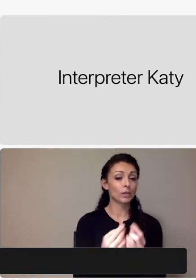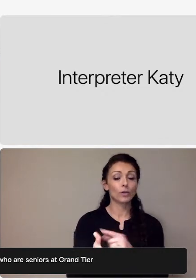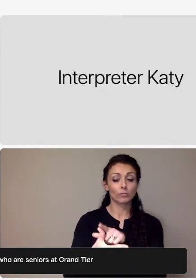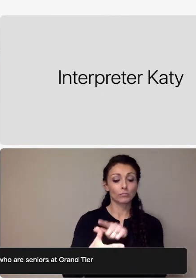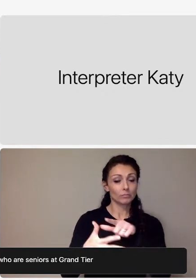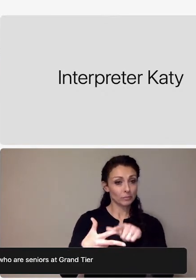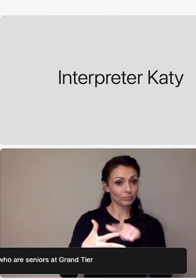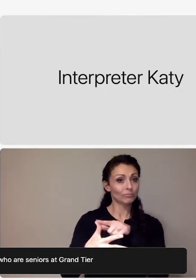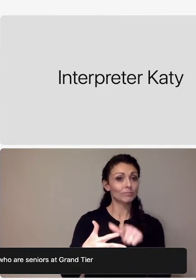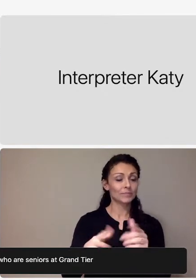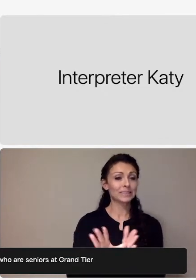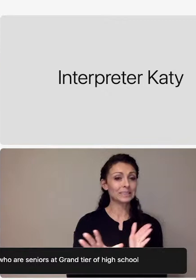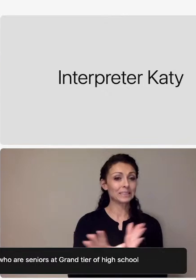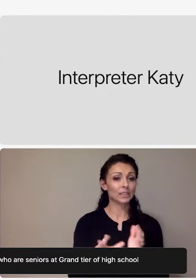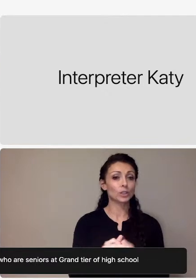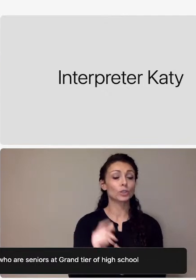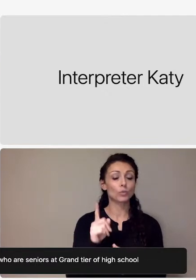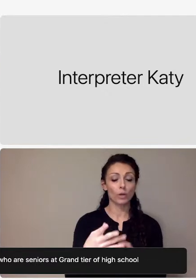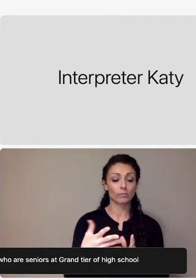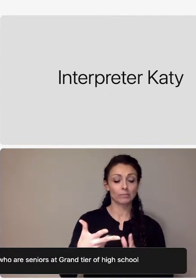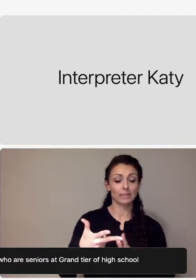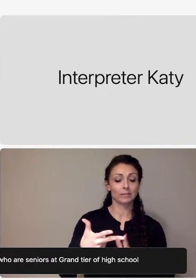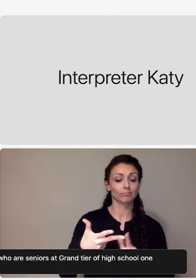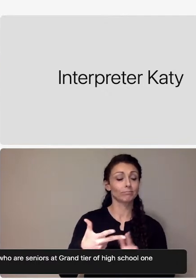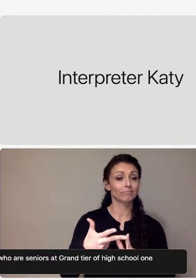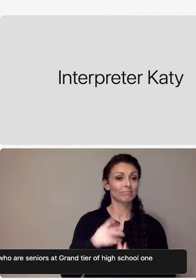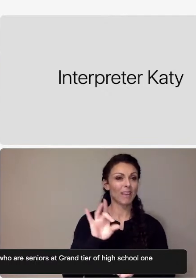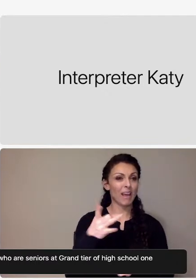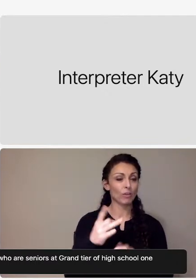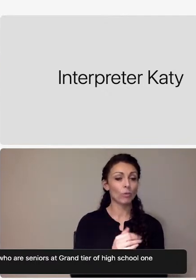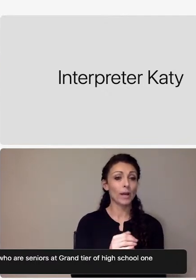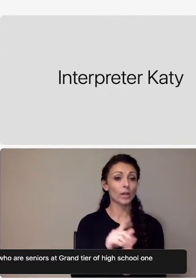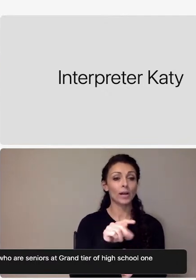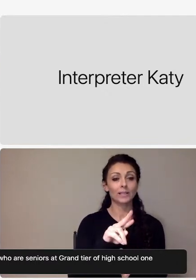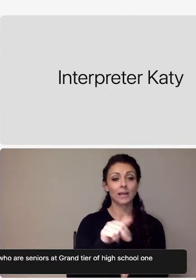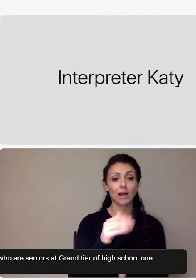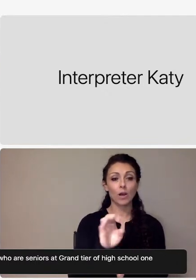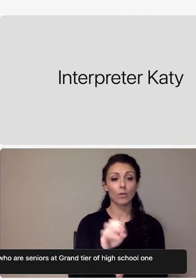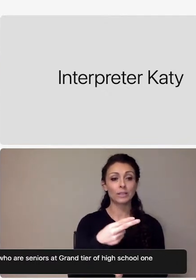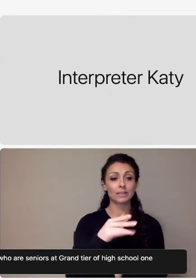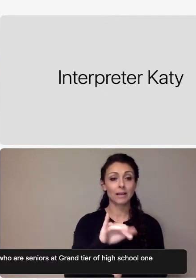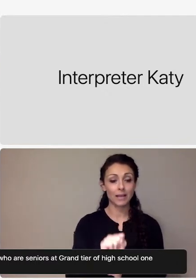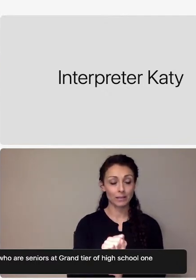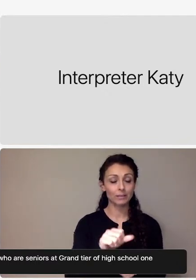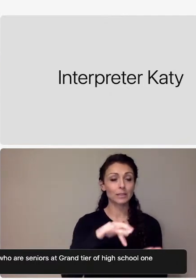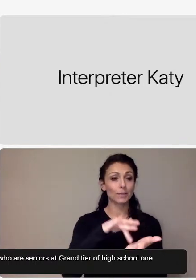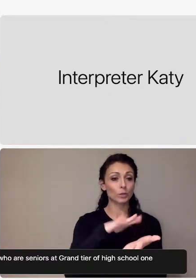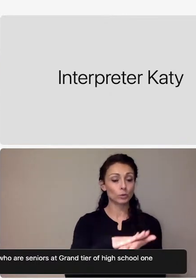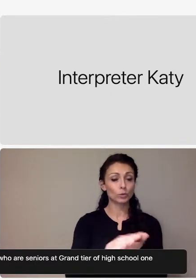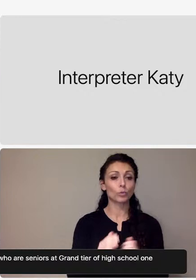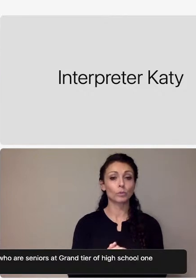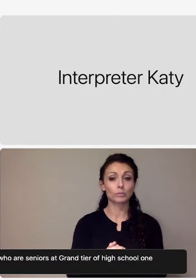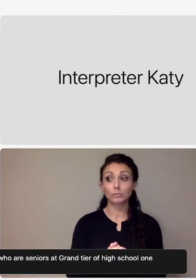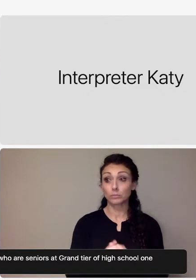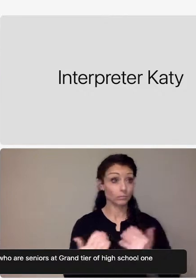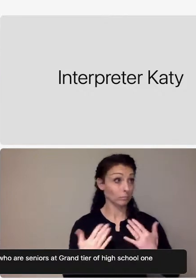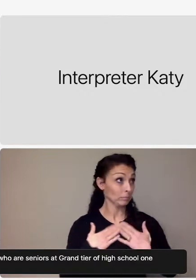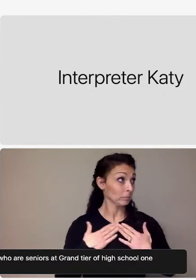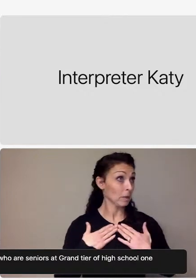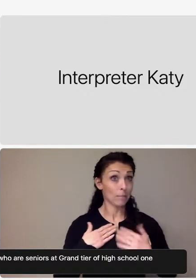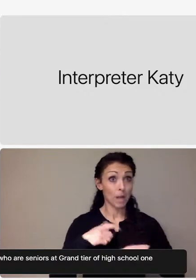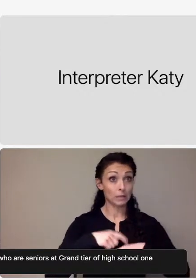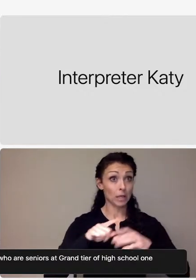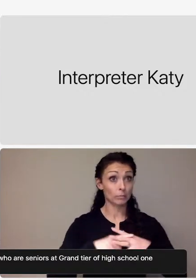school one eighth grader at terrace hills middle school does that mean my time started when it's